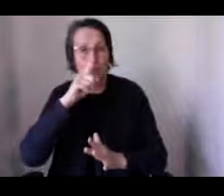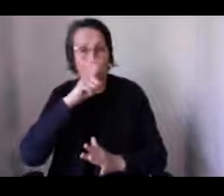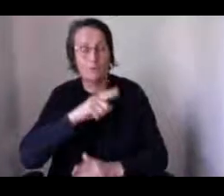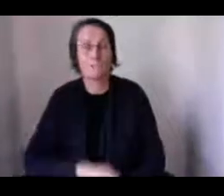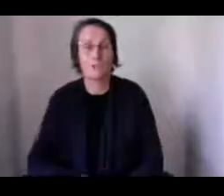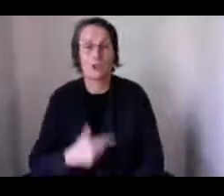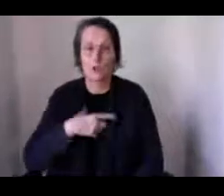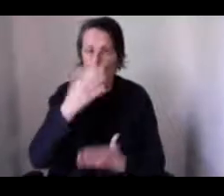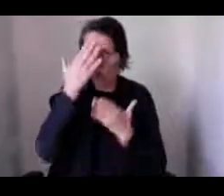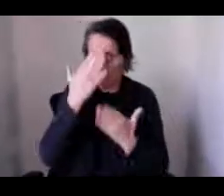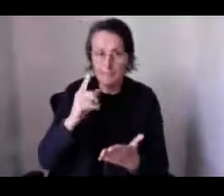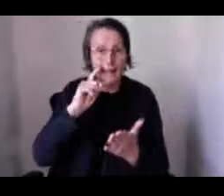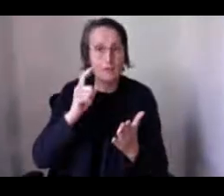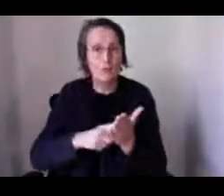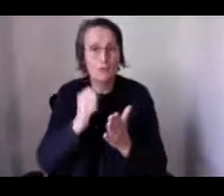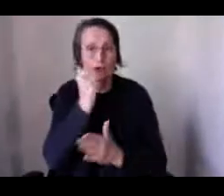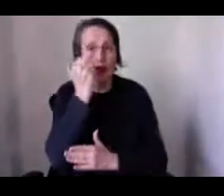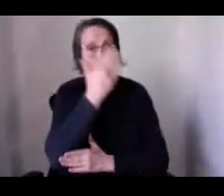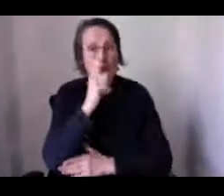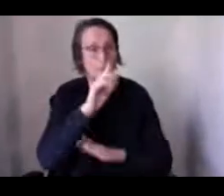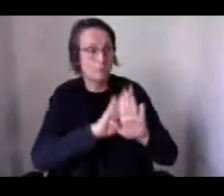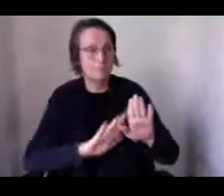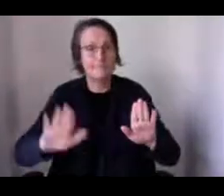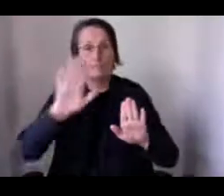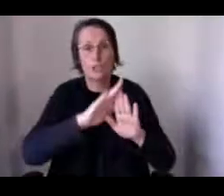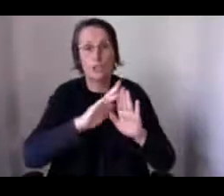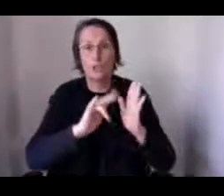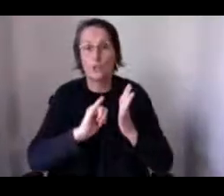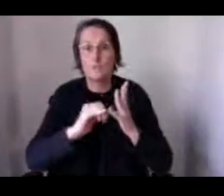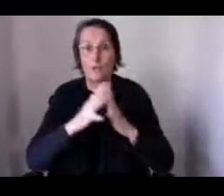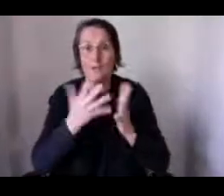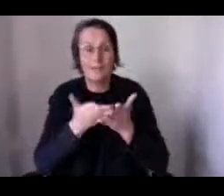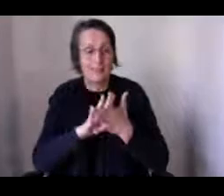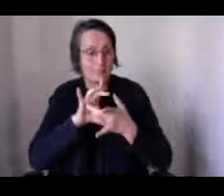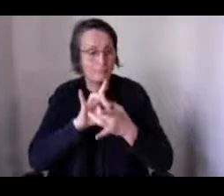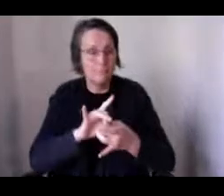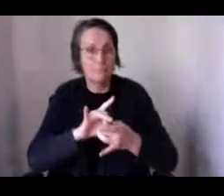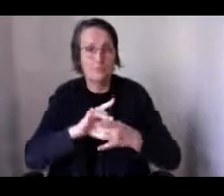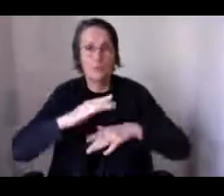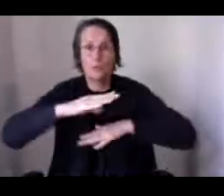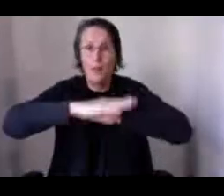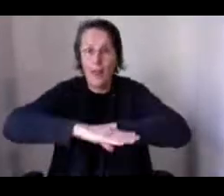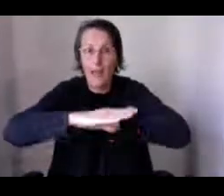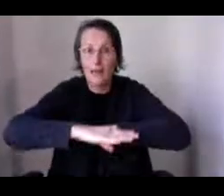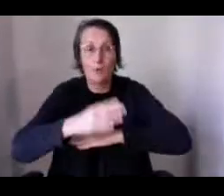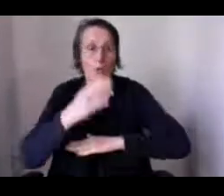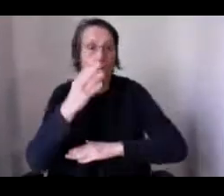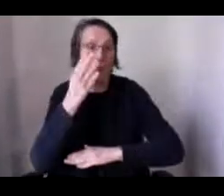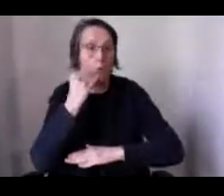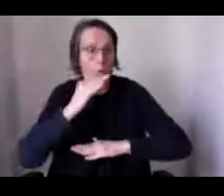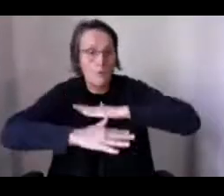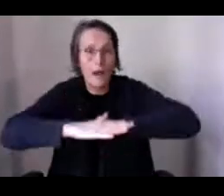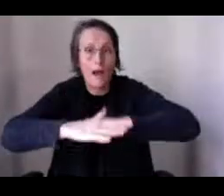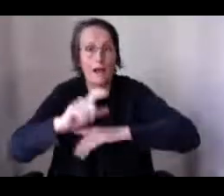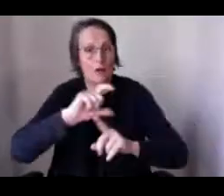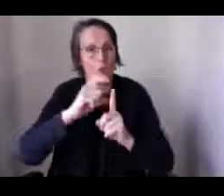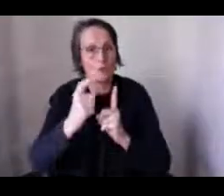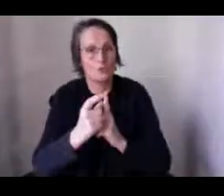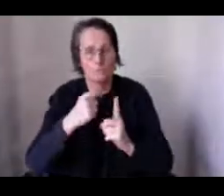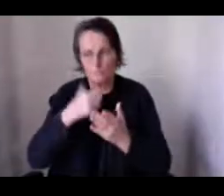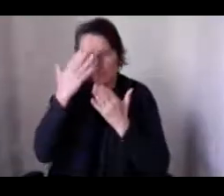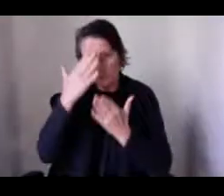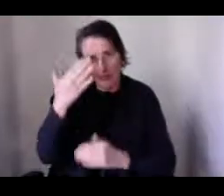Aboriginal people across the state and their continued connection to their lands, waters and culture. We respect elders past and present and the role